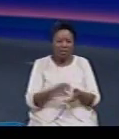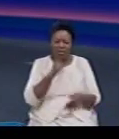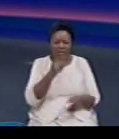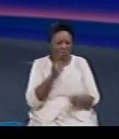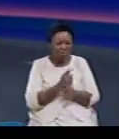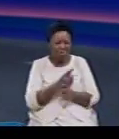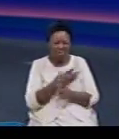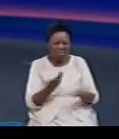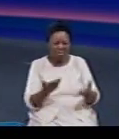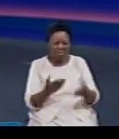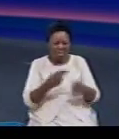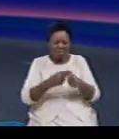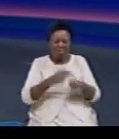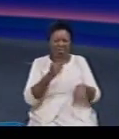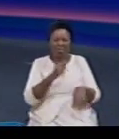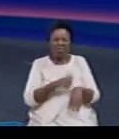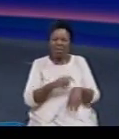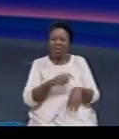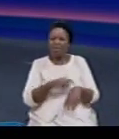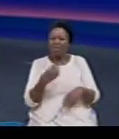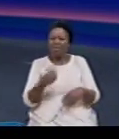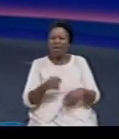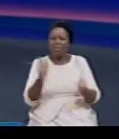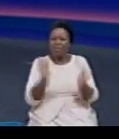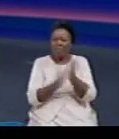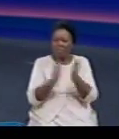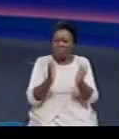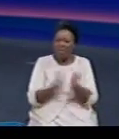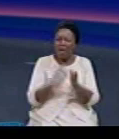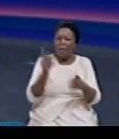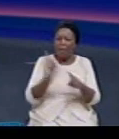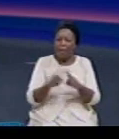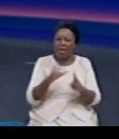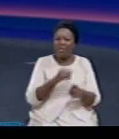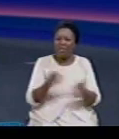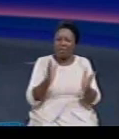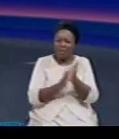if I'm praising the Lord, but I'm fearing my heart, but I really